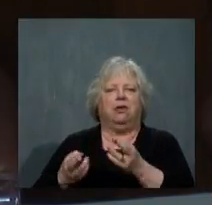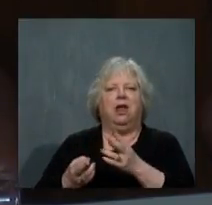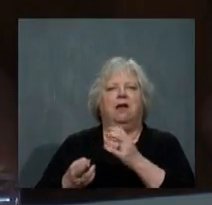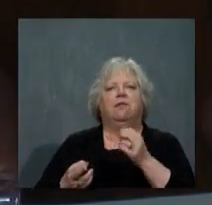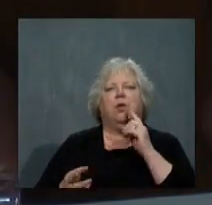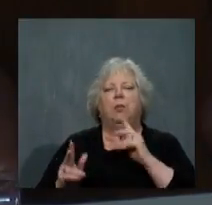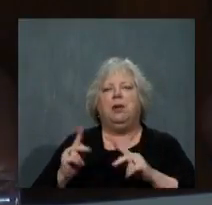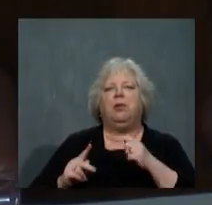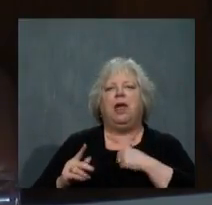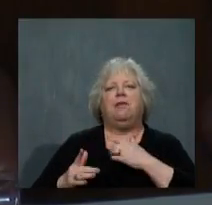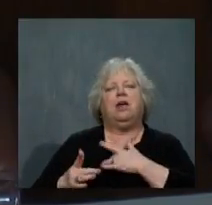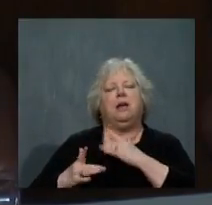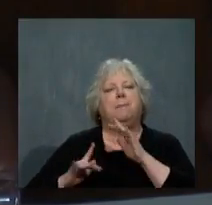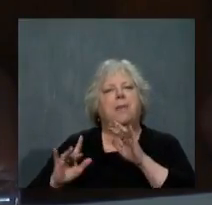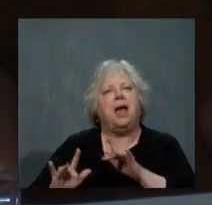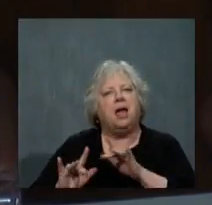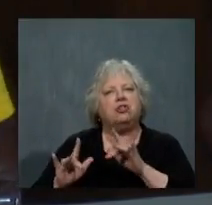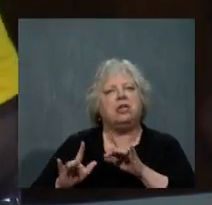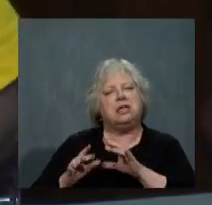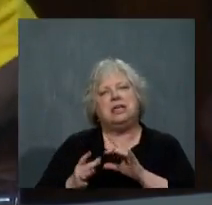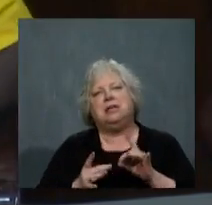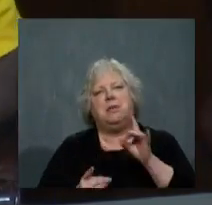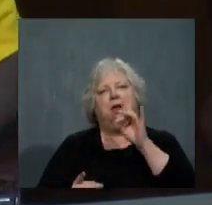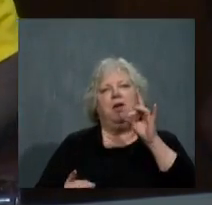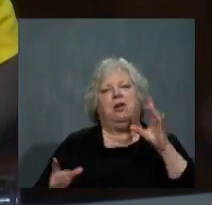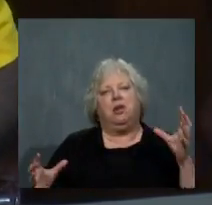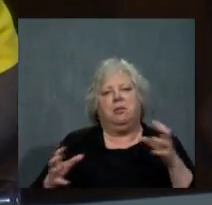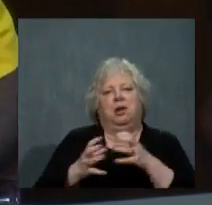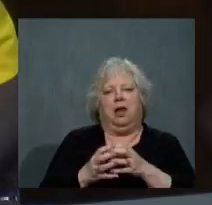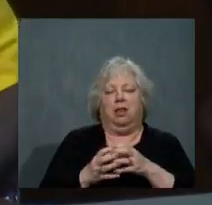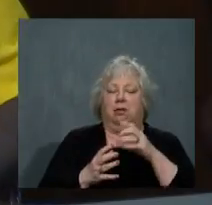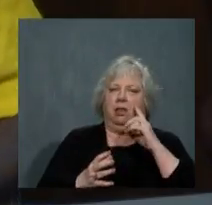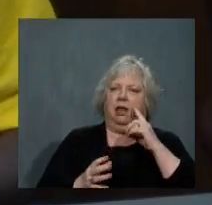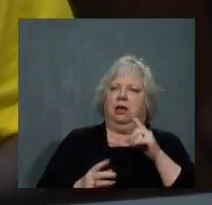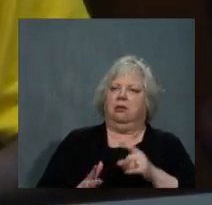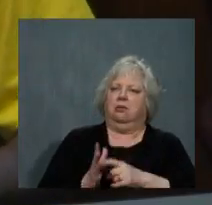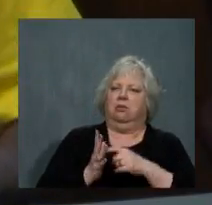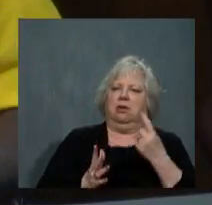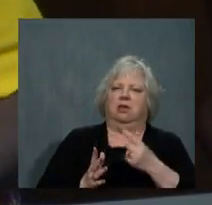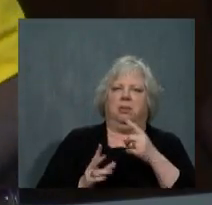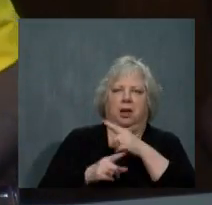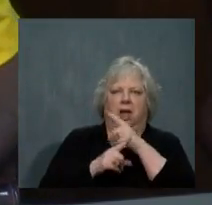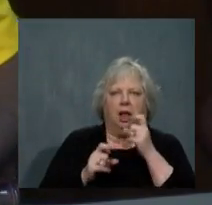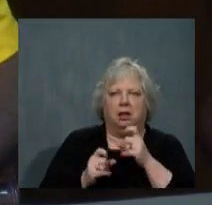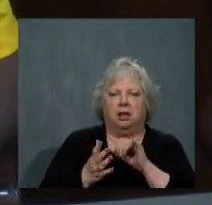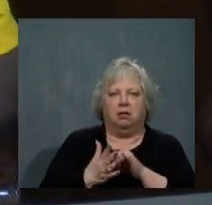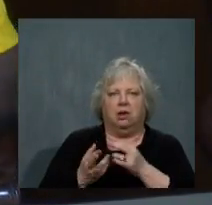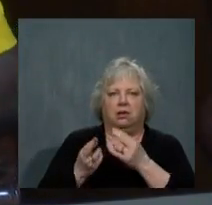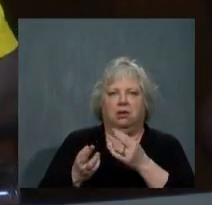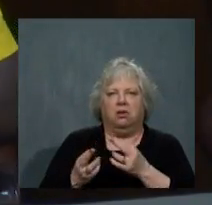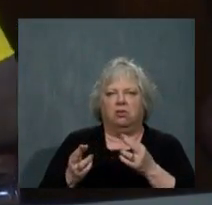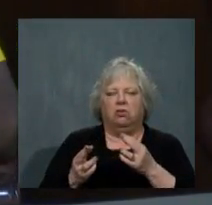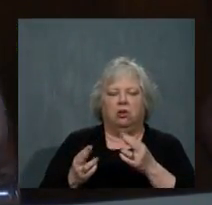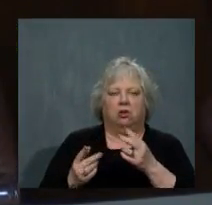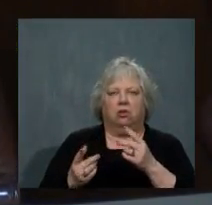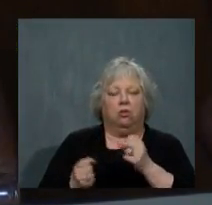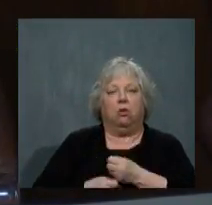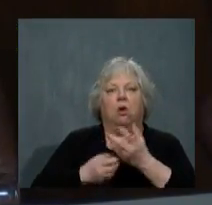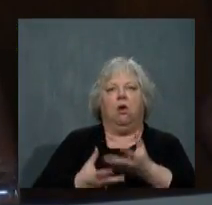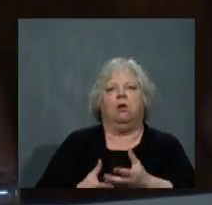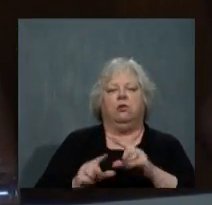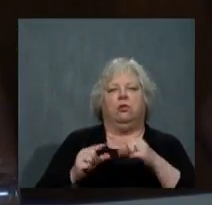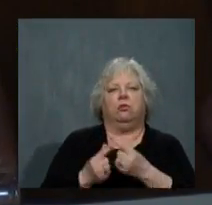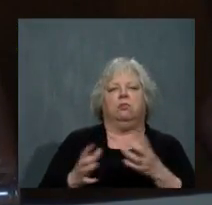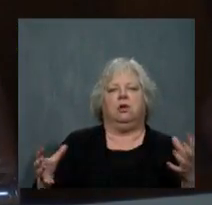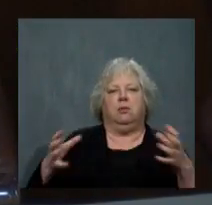compassionate spirit to come together. I think it took something ugly like that to bring this very inclusive group of people together